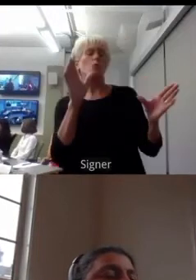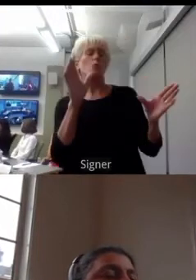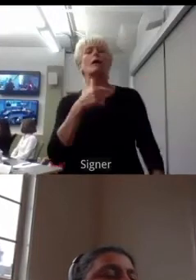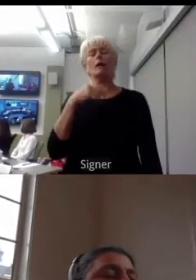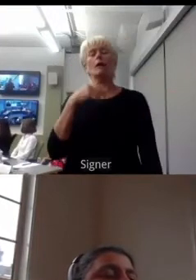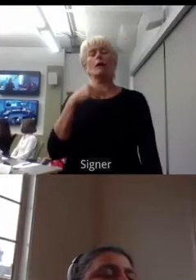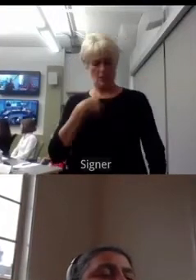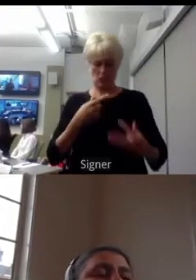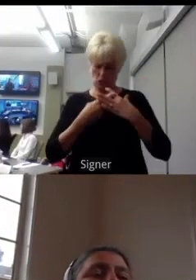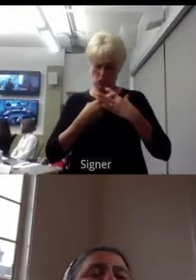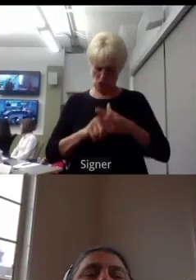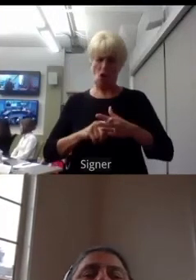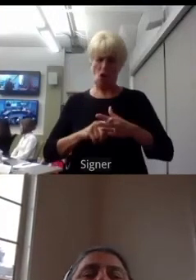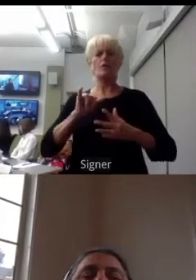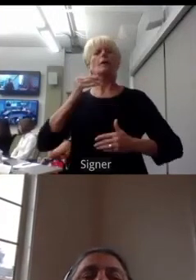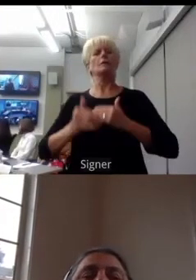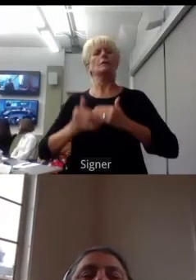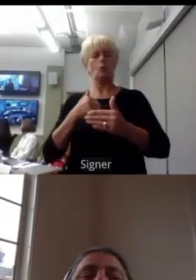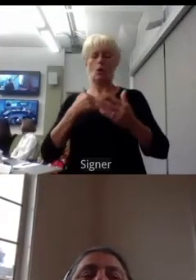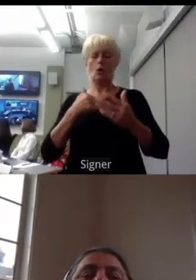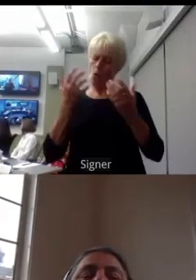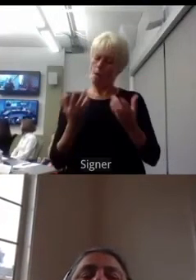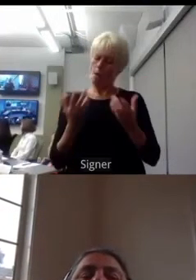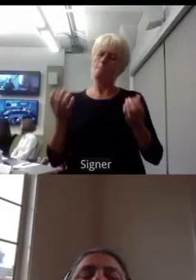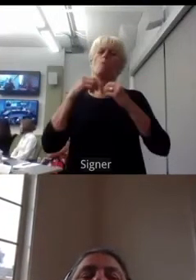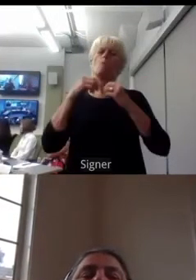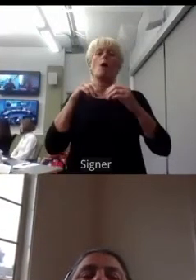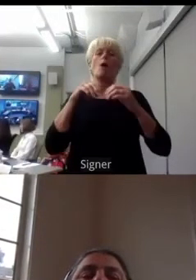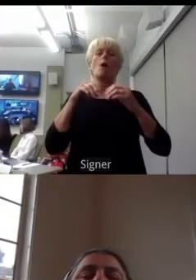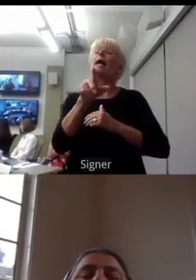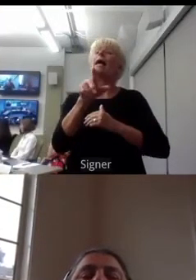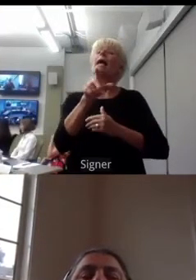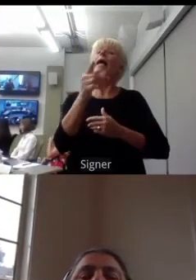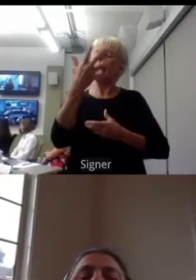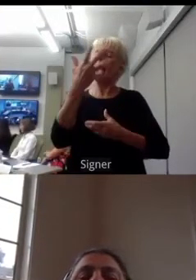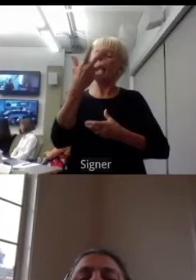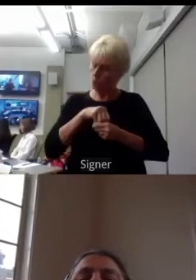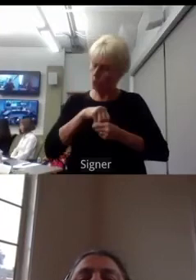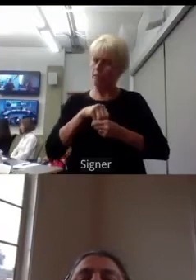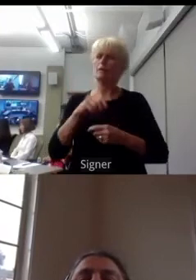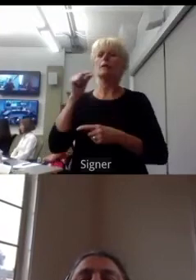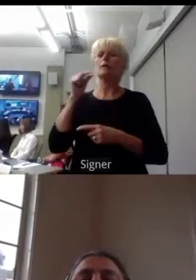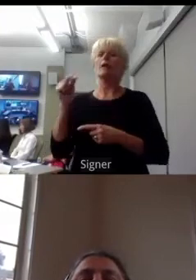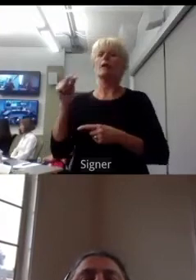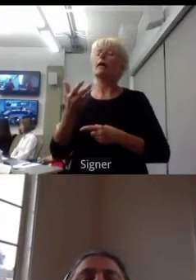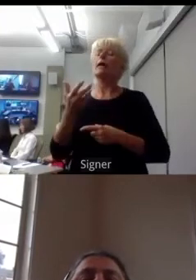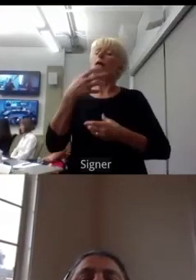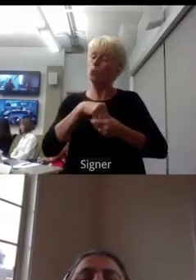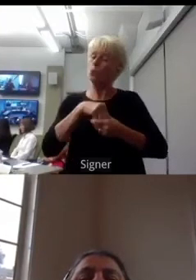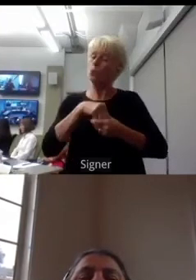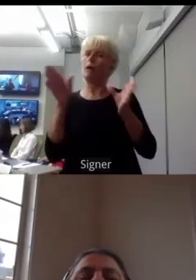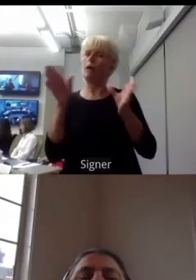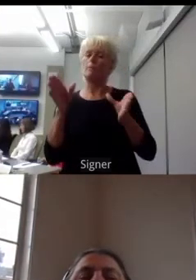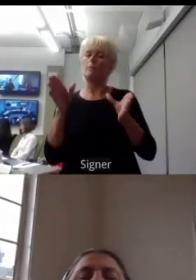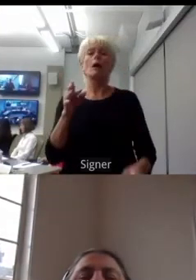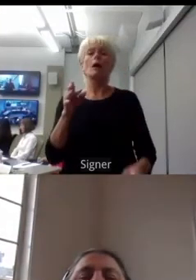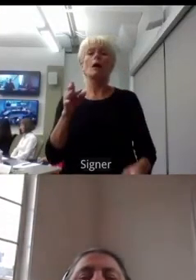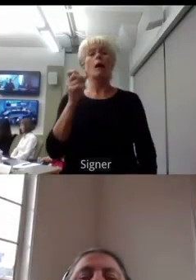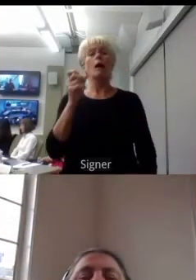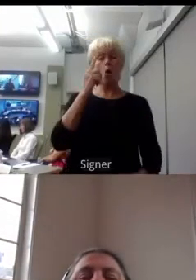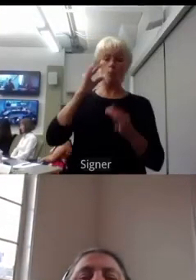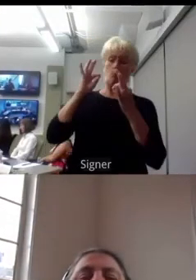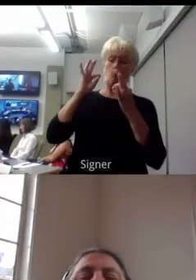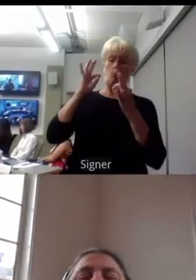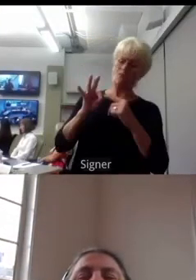It includes us, government, and includes the public sector. We are not going to be perfect. People are going to point out where we're not perfect,